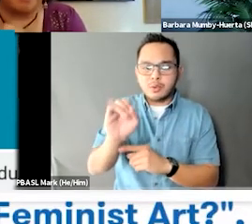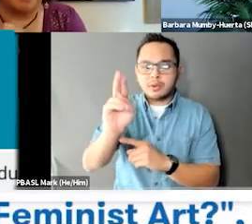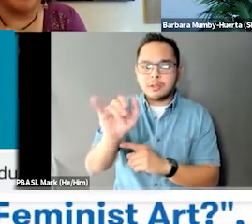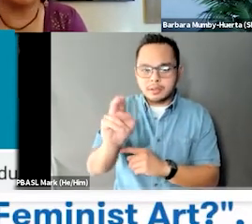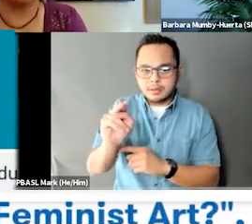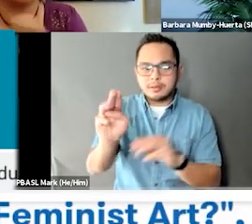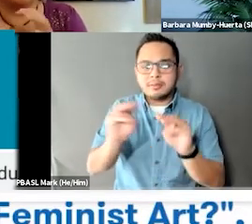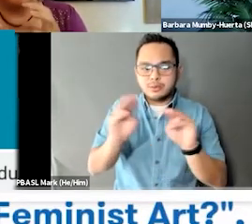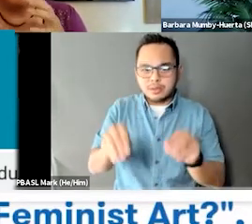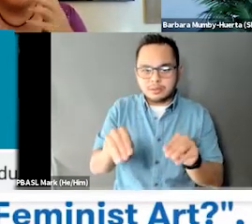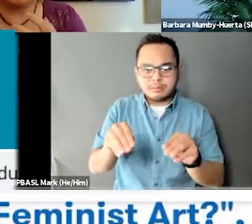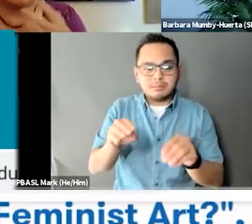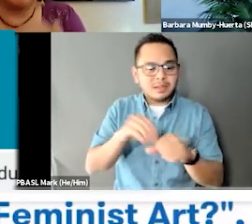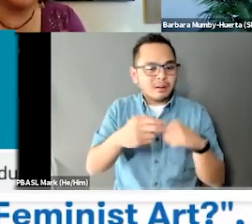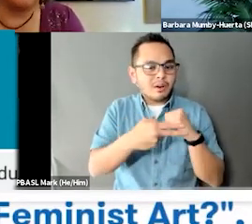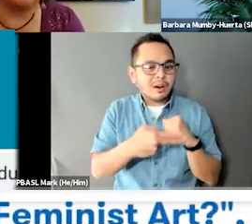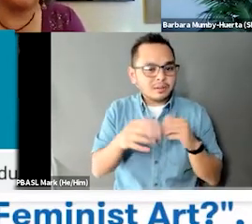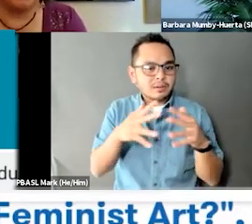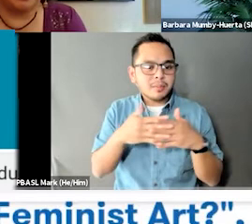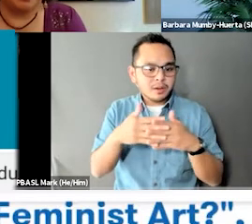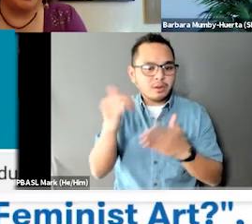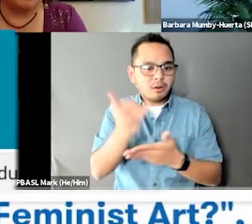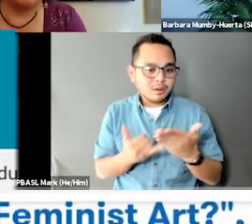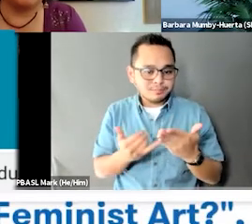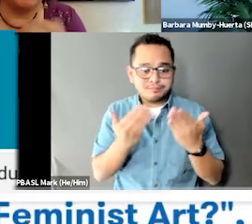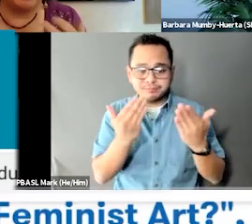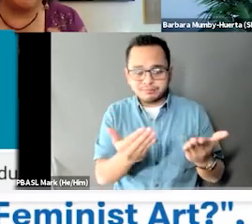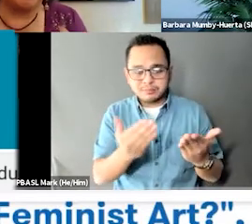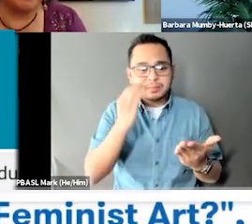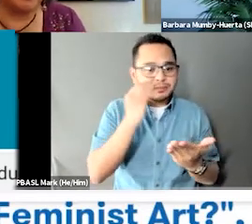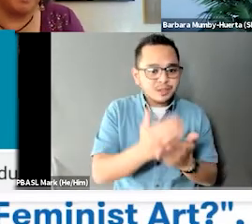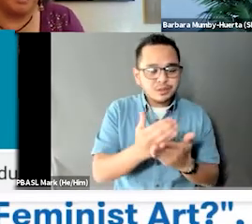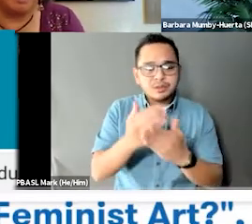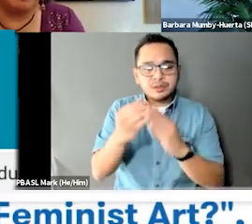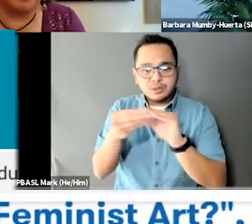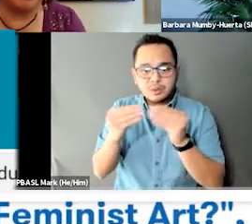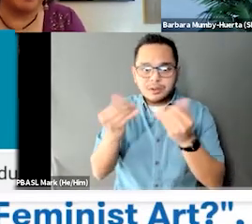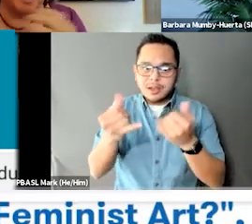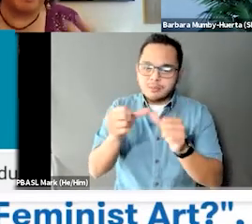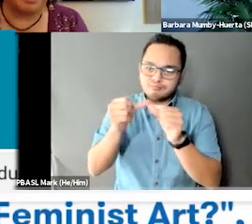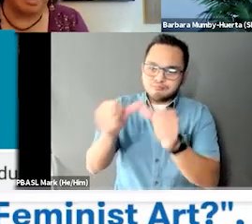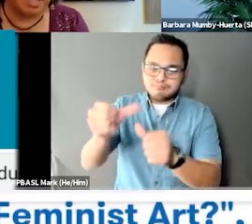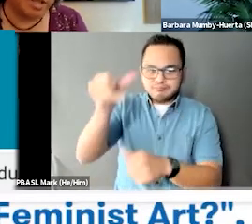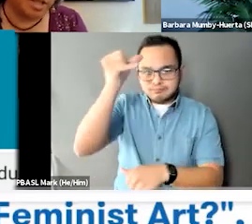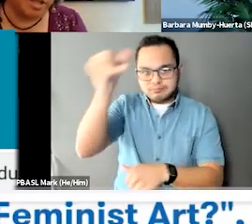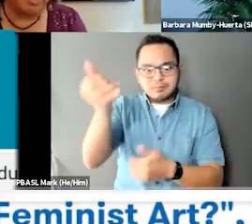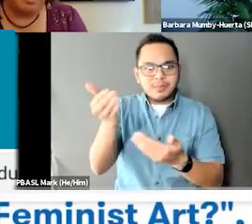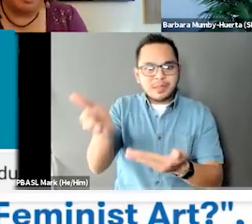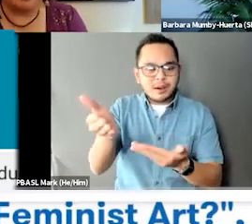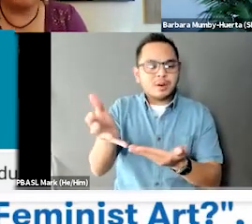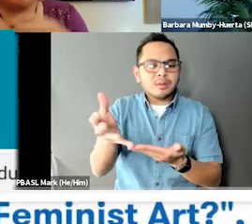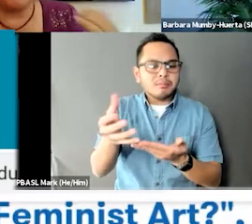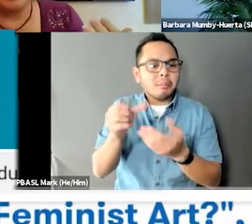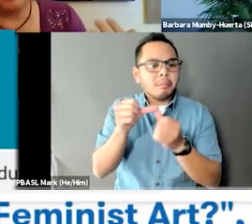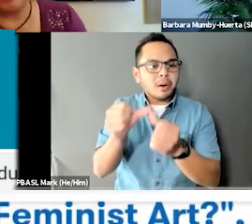of American Art. So this image and this story is there into perpetuity as part of this permanent collection.